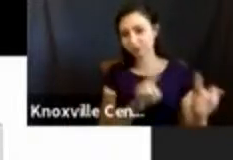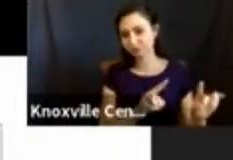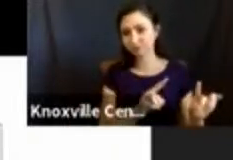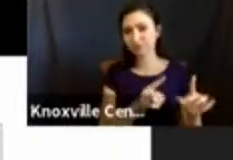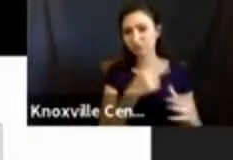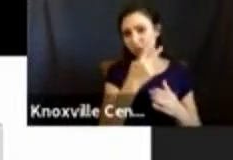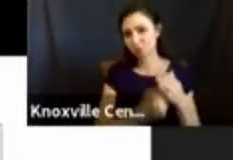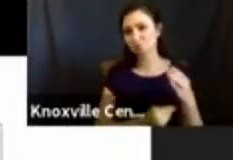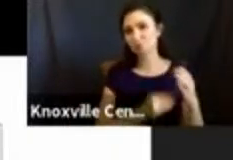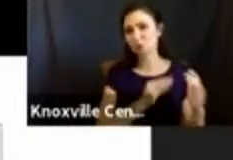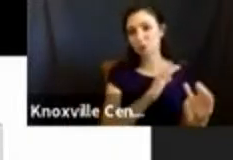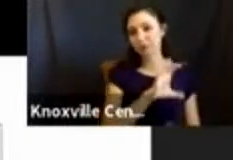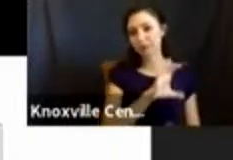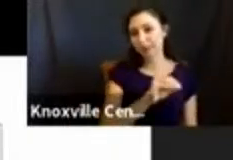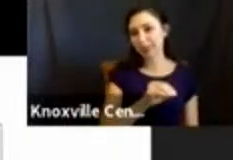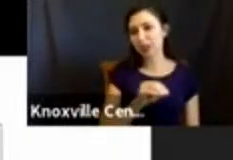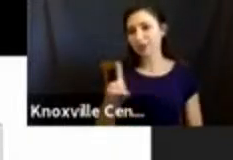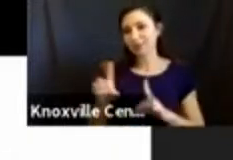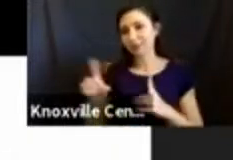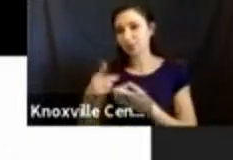get to census. Next slide, please.